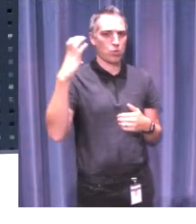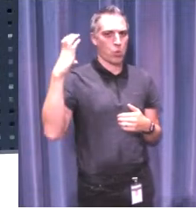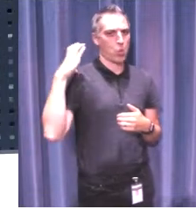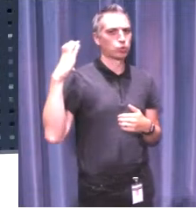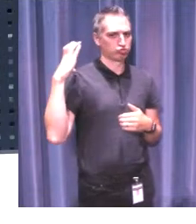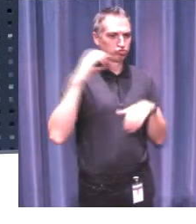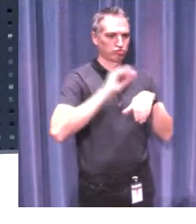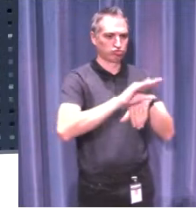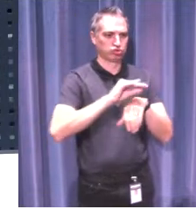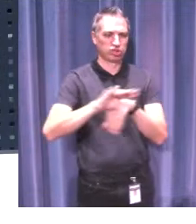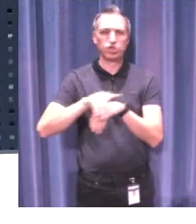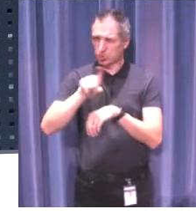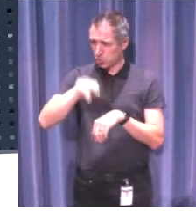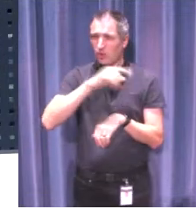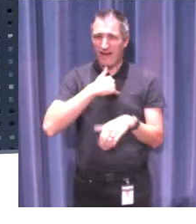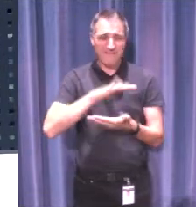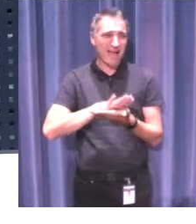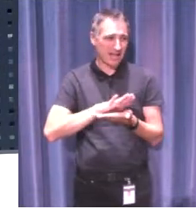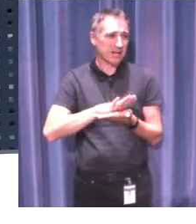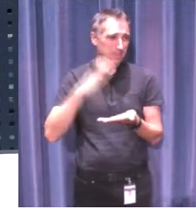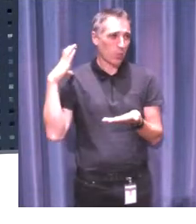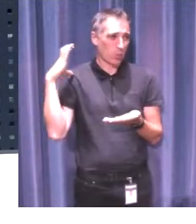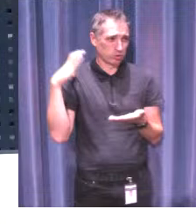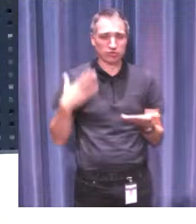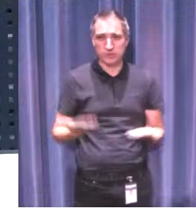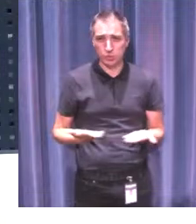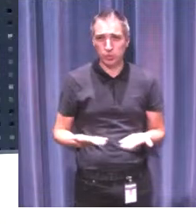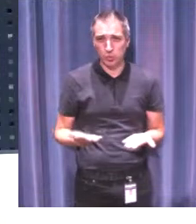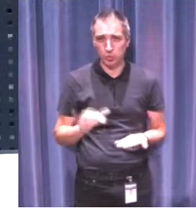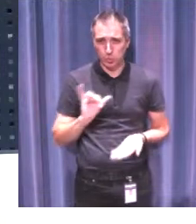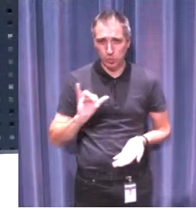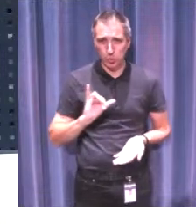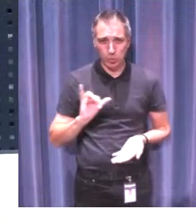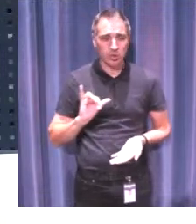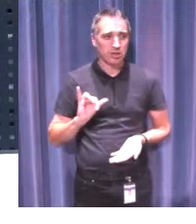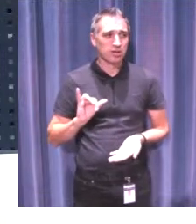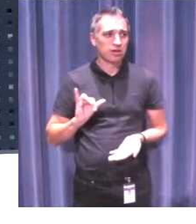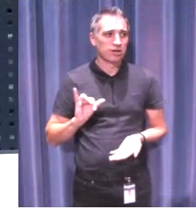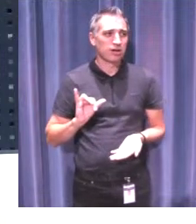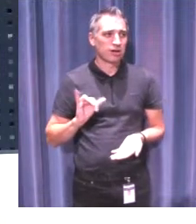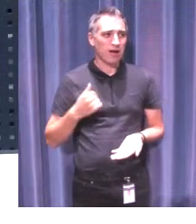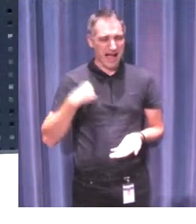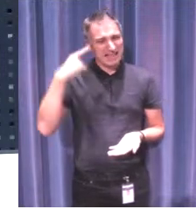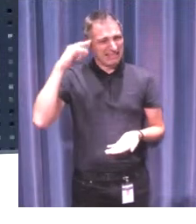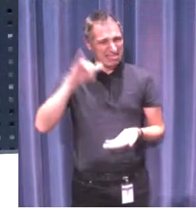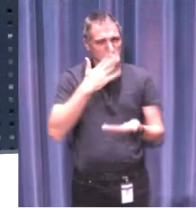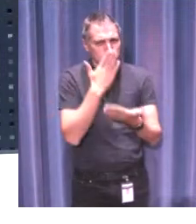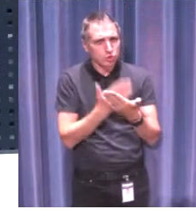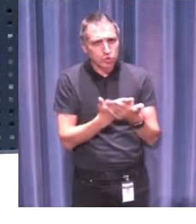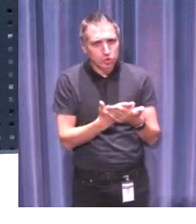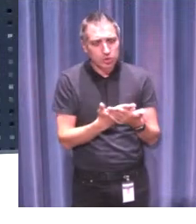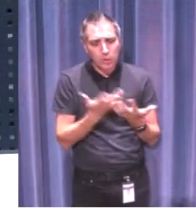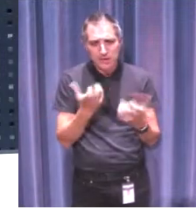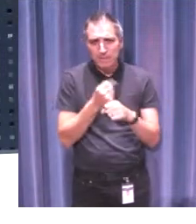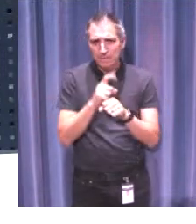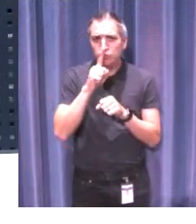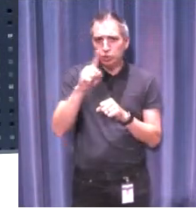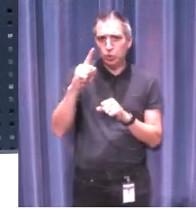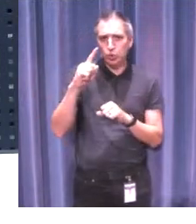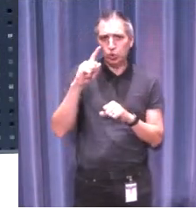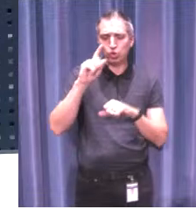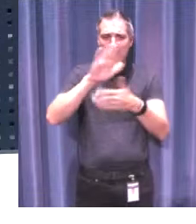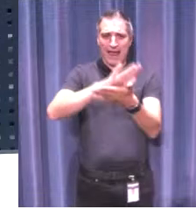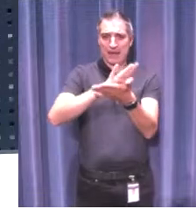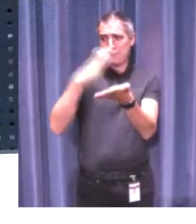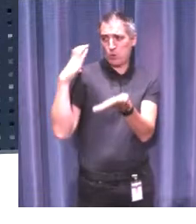and I think you have academic coaches too. And so I think that's good. I want to make sure that the coaches are all that they